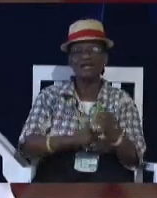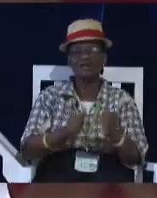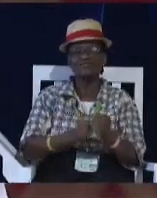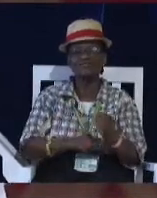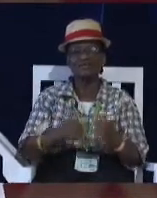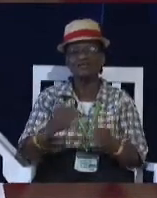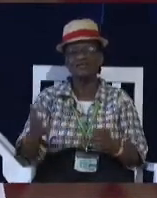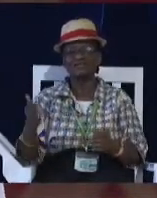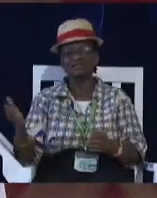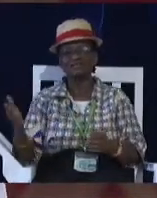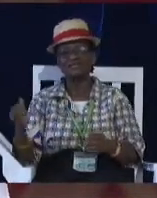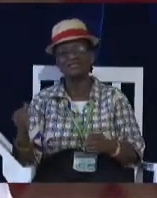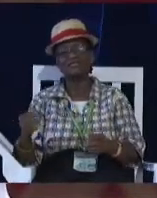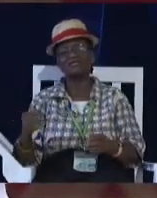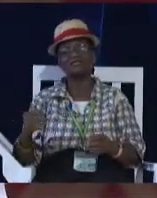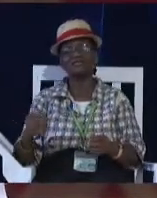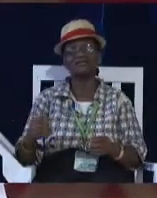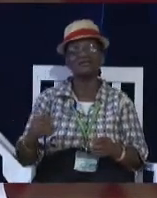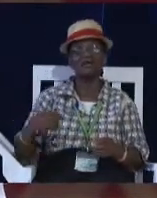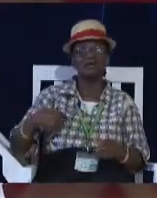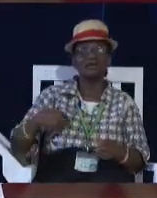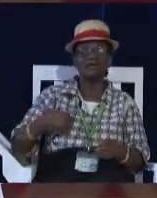Light went out.